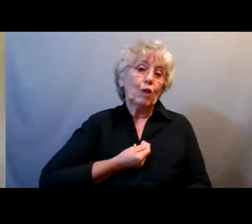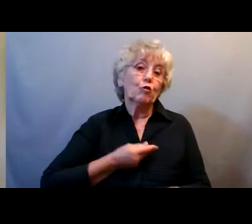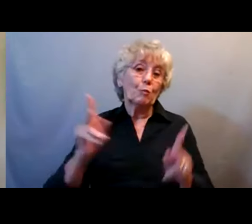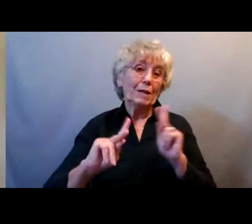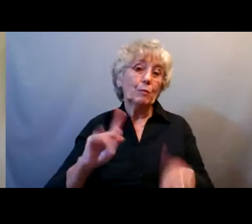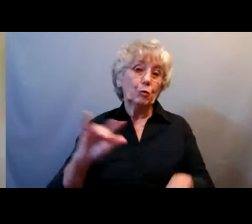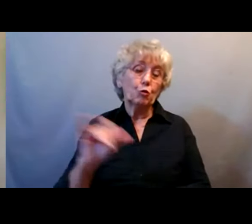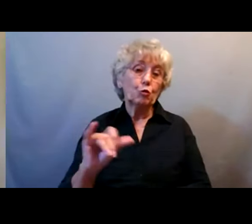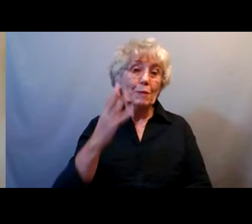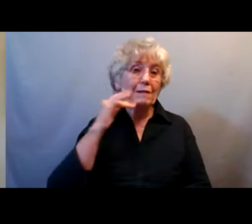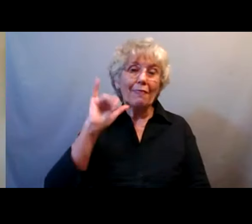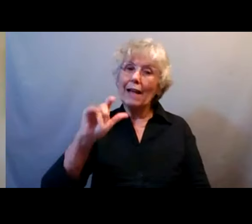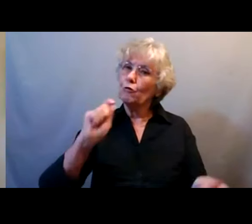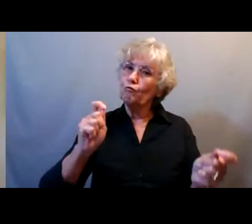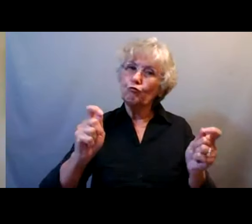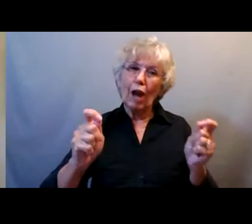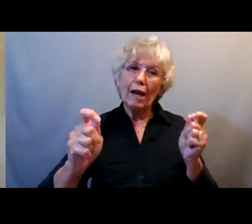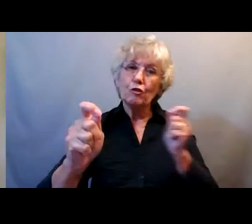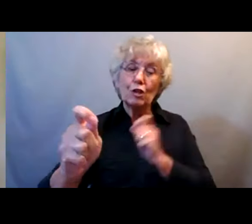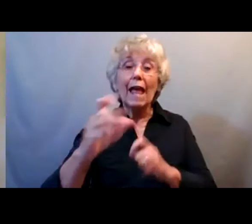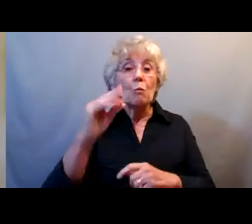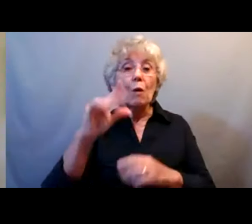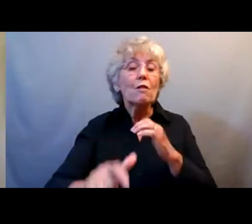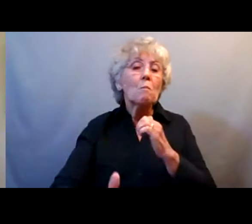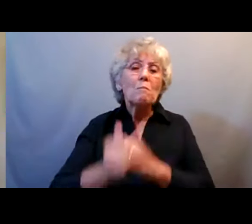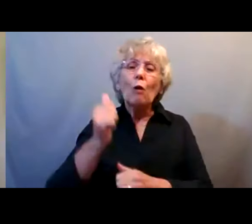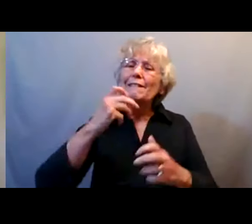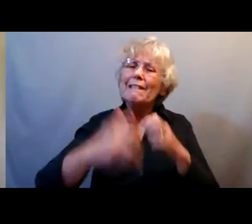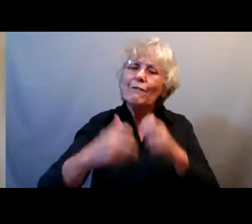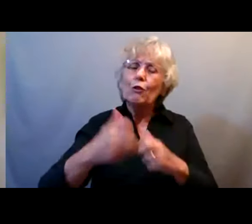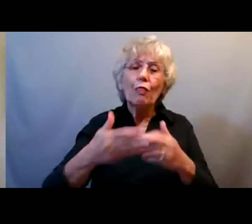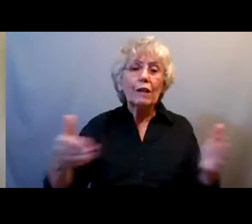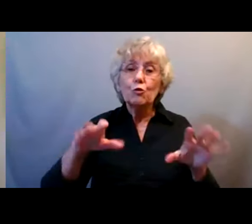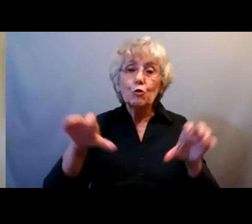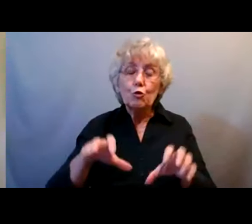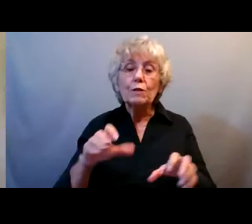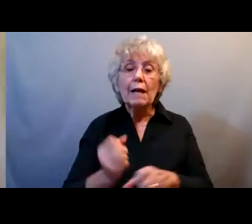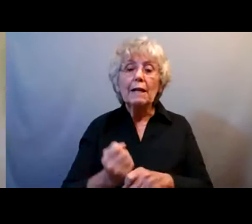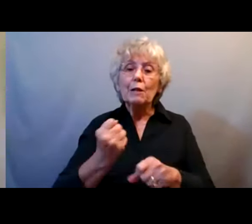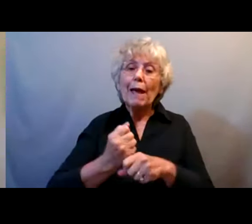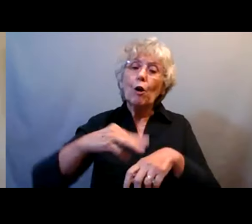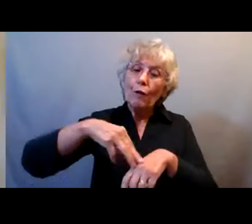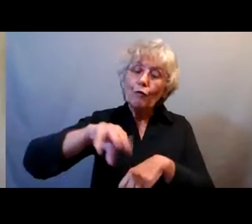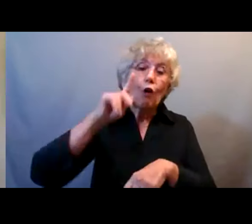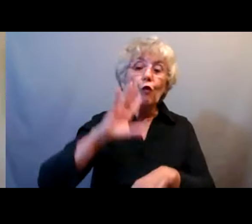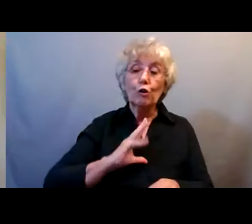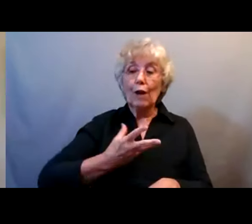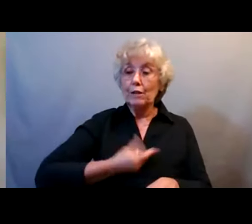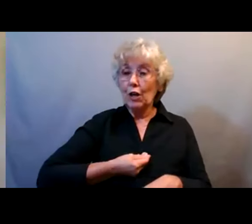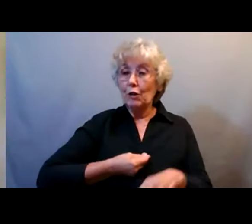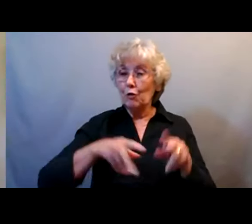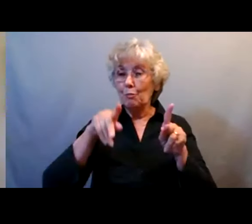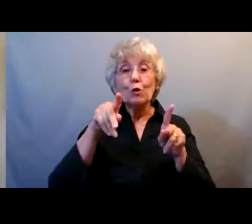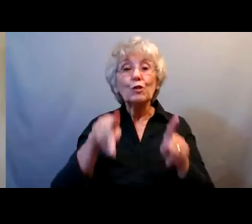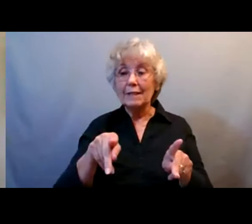because that's changing consistently. And one of the hardest things to do is to make a referral for a transgender person